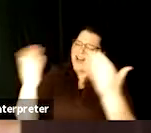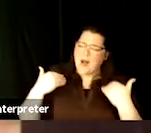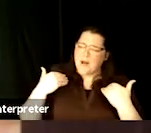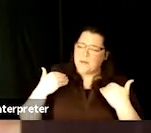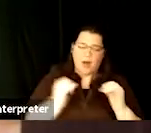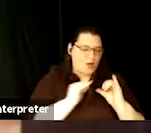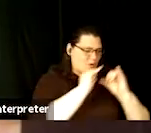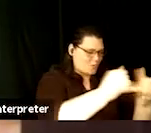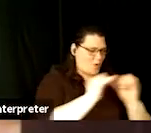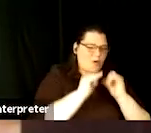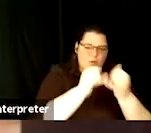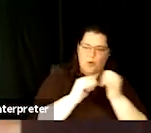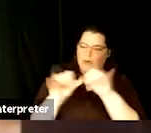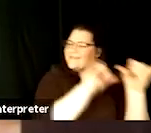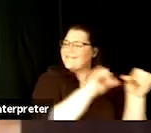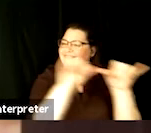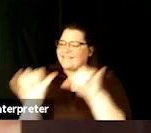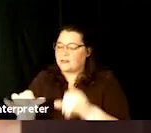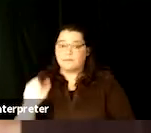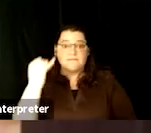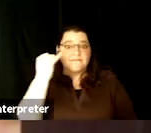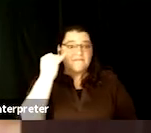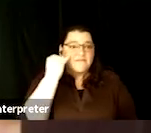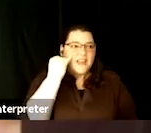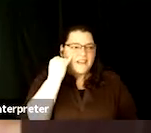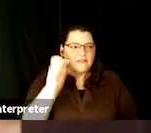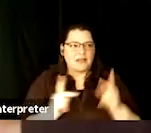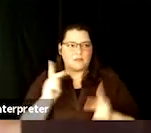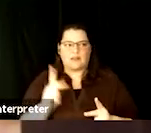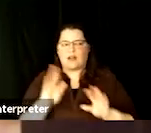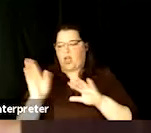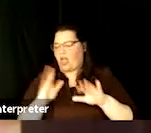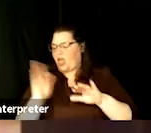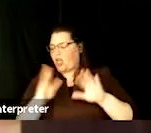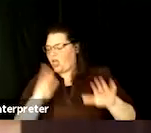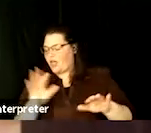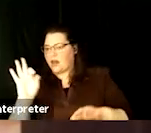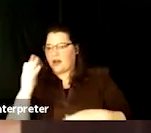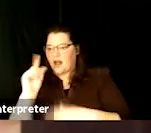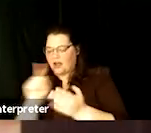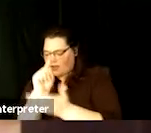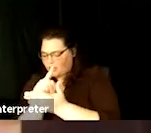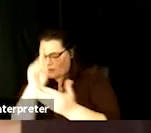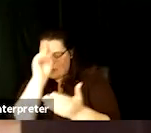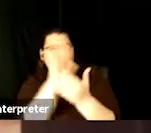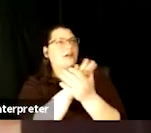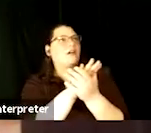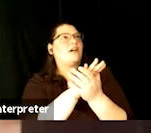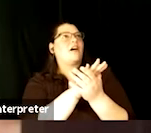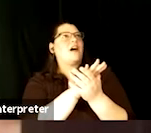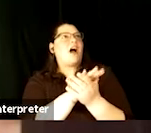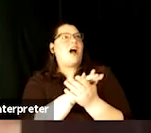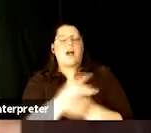And if any delayed until the ninth hour, let her not hesitate, but let her come